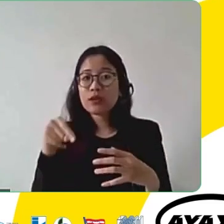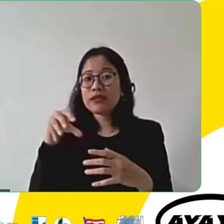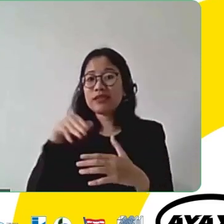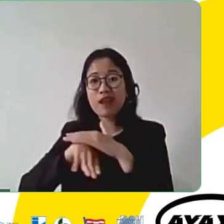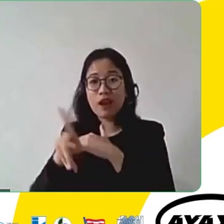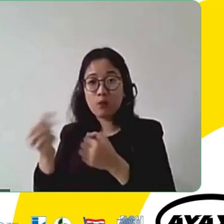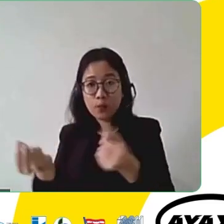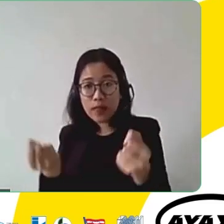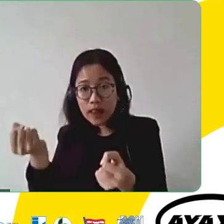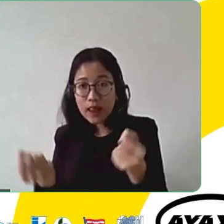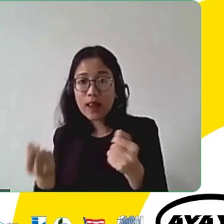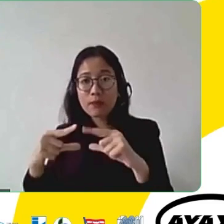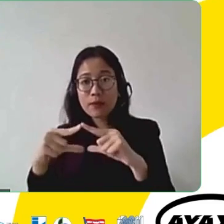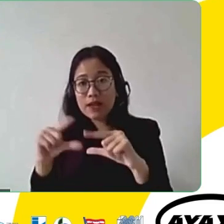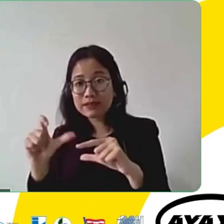5 times higher